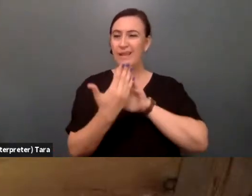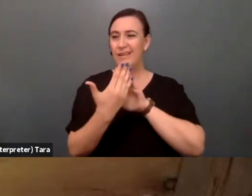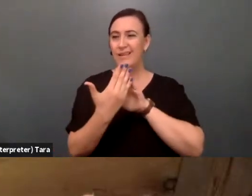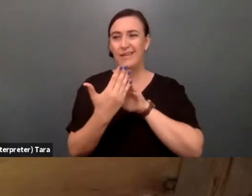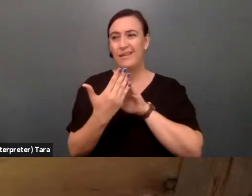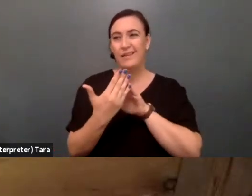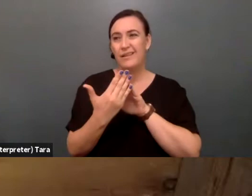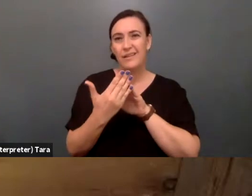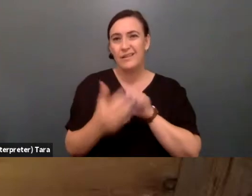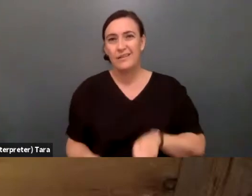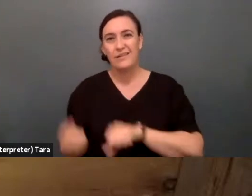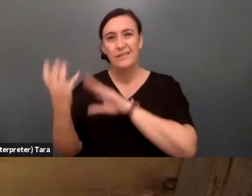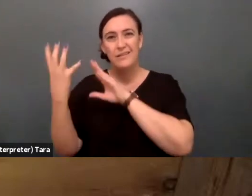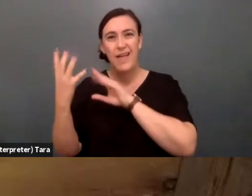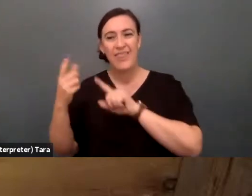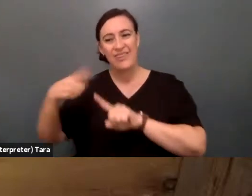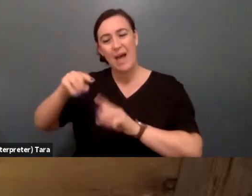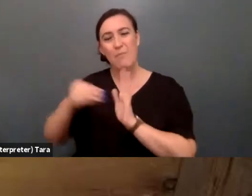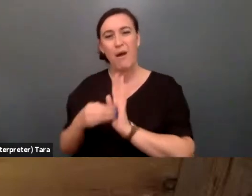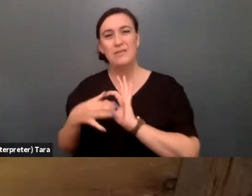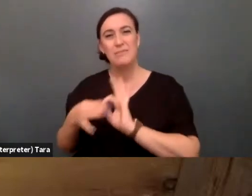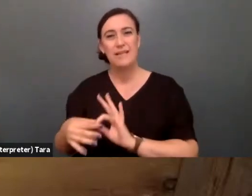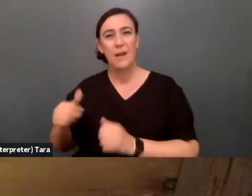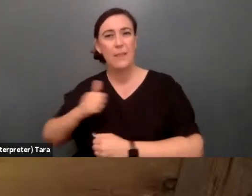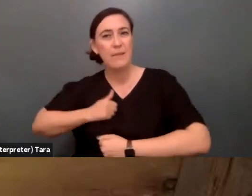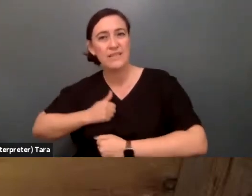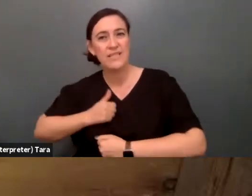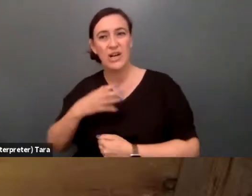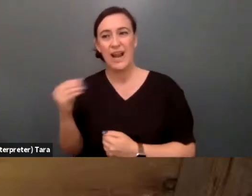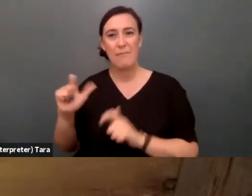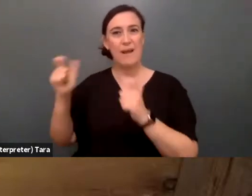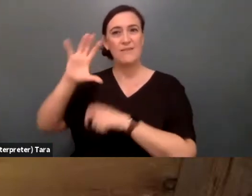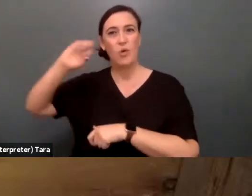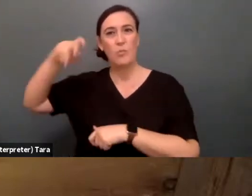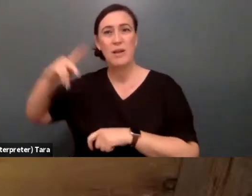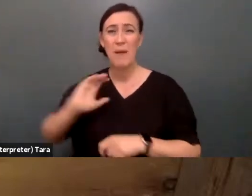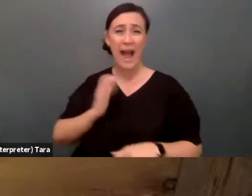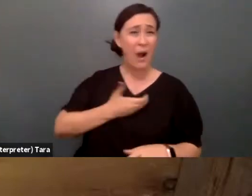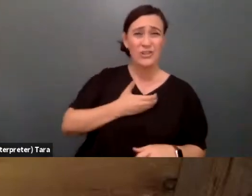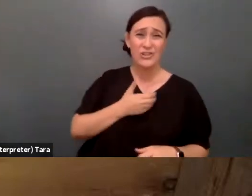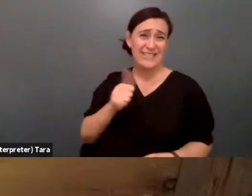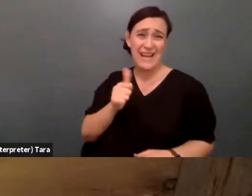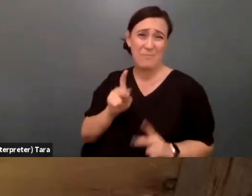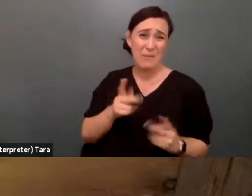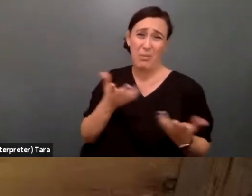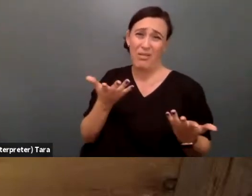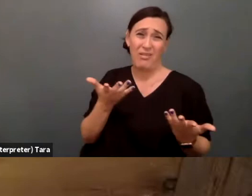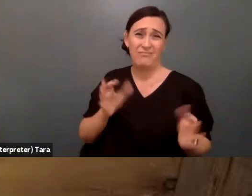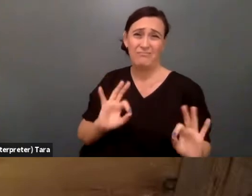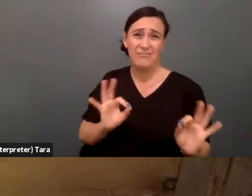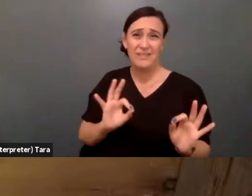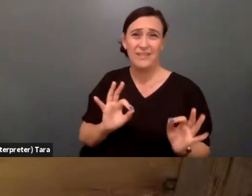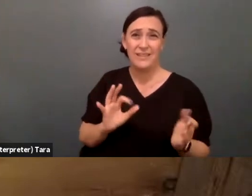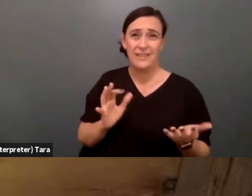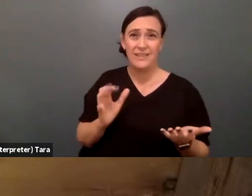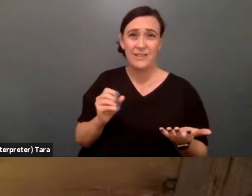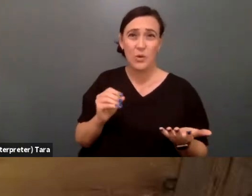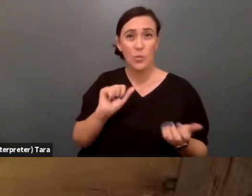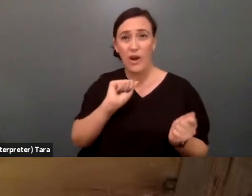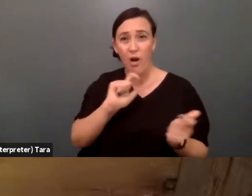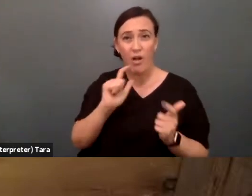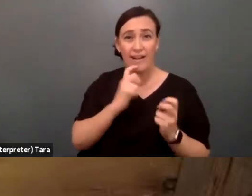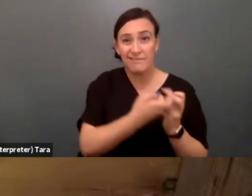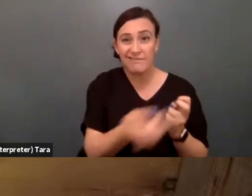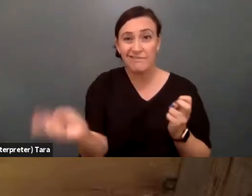and massive corporations. And we've got there's just 10 people at our organization. We could sit, not ours, I think, are 19, but we could all sit around the